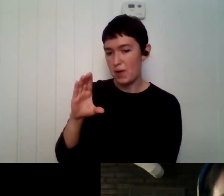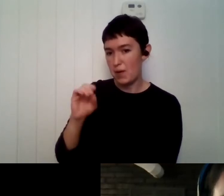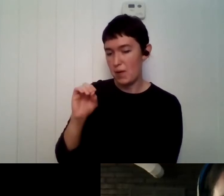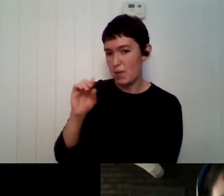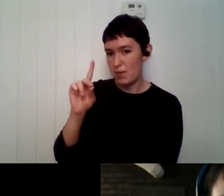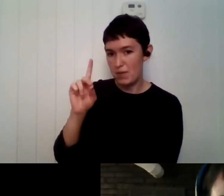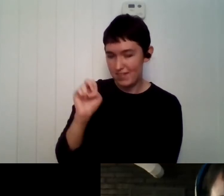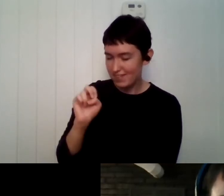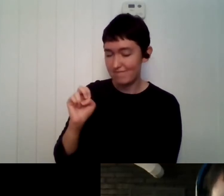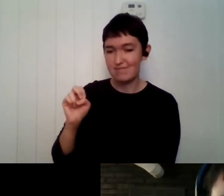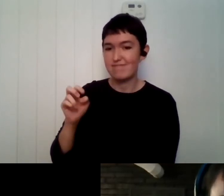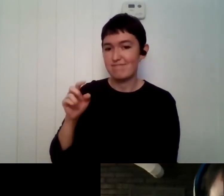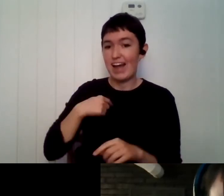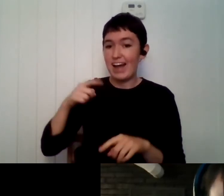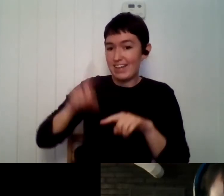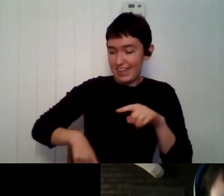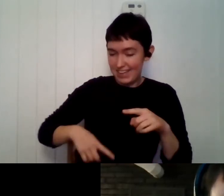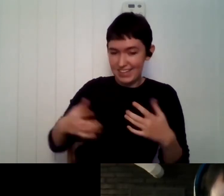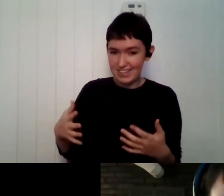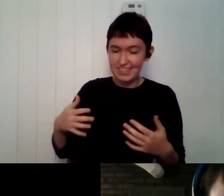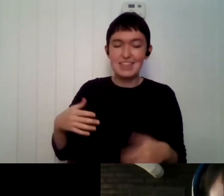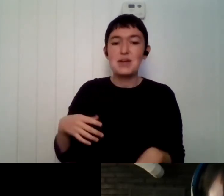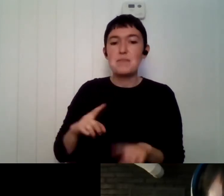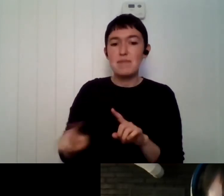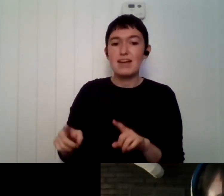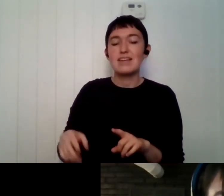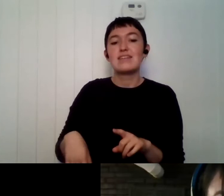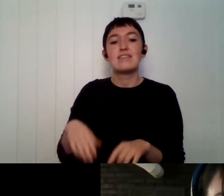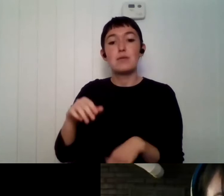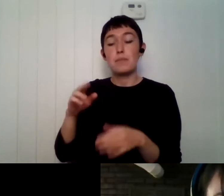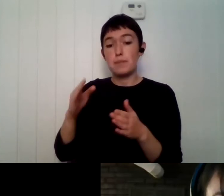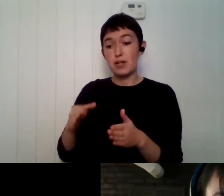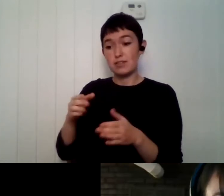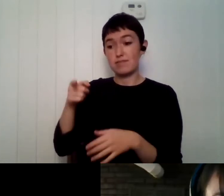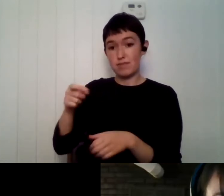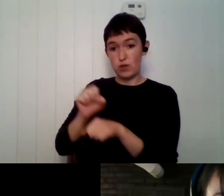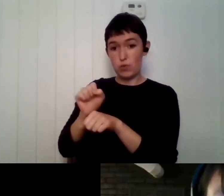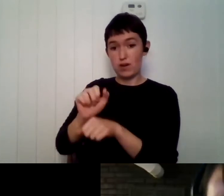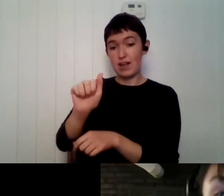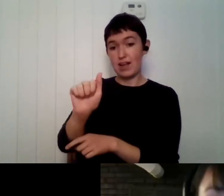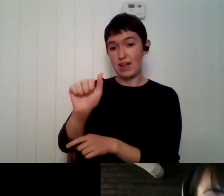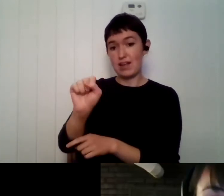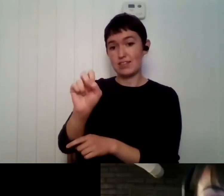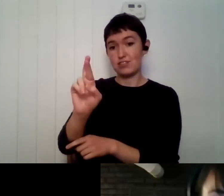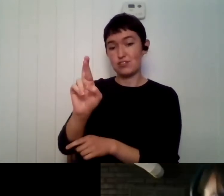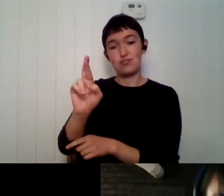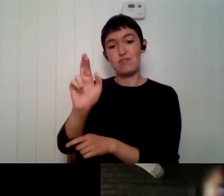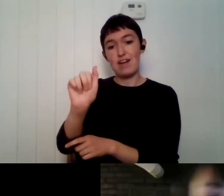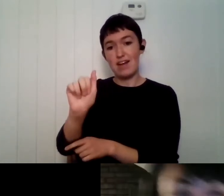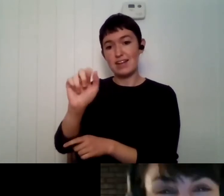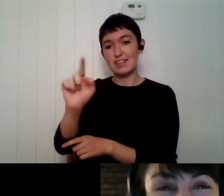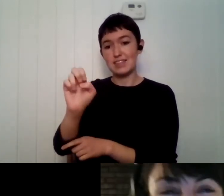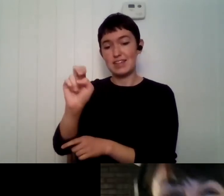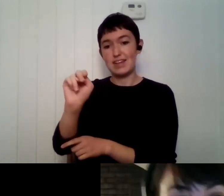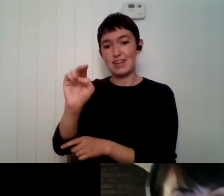of a paper bag, but a person who works at AstraZeneca, actually, the things we keep lining up is the person who wrote that. Yeah, that's